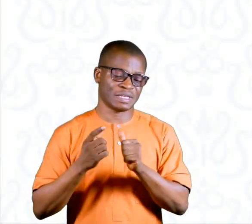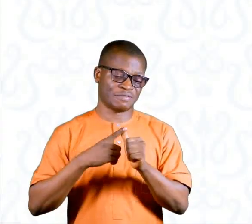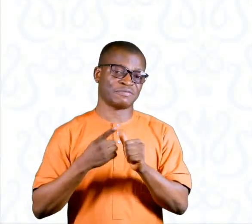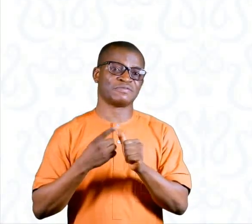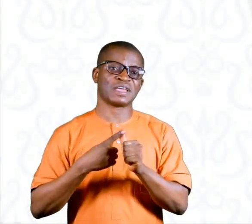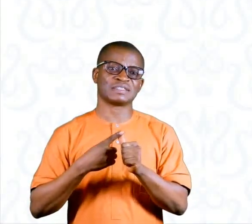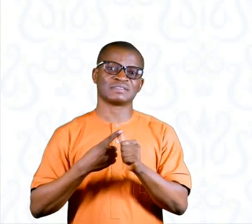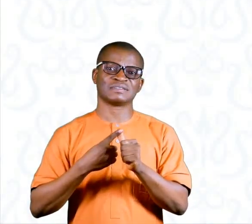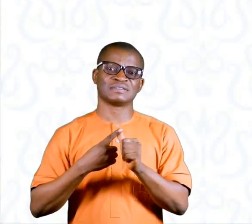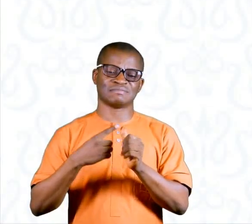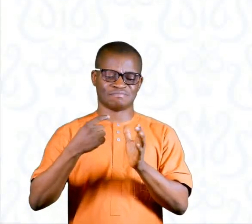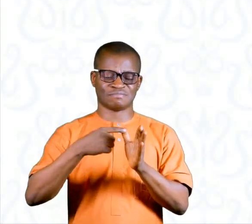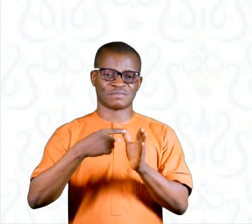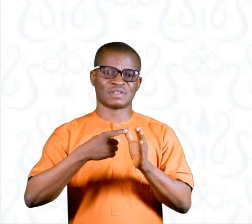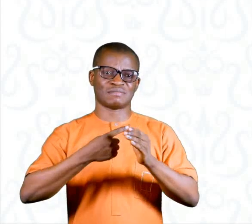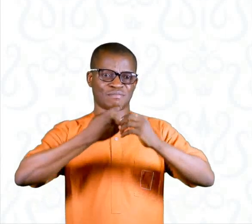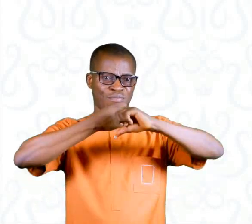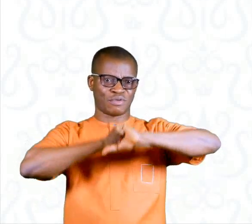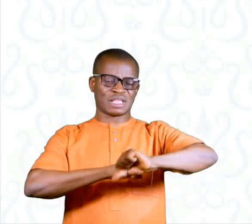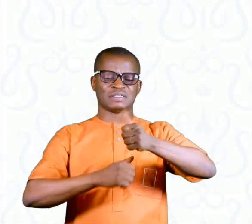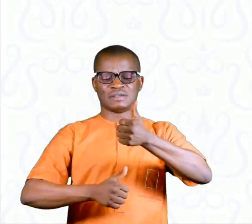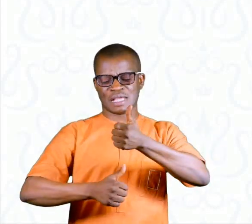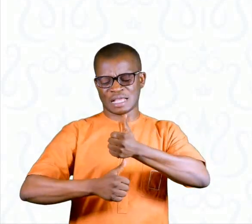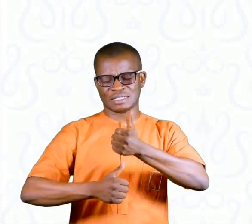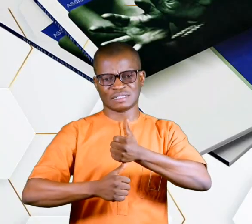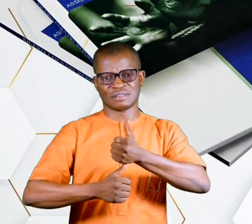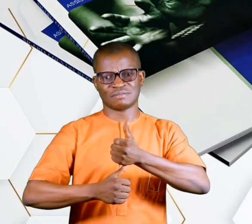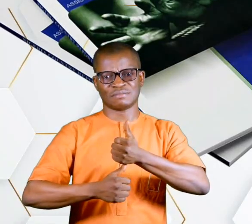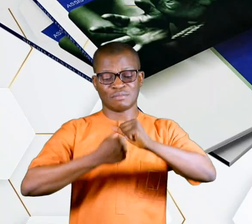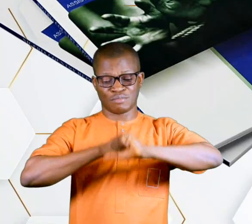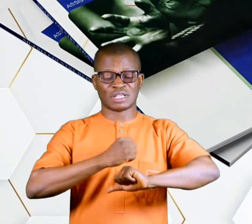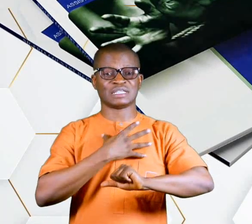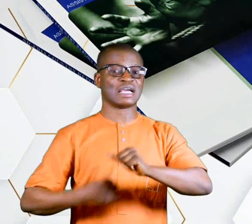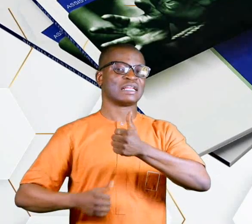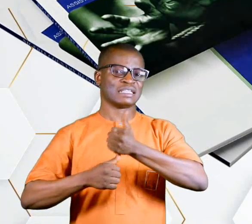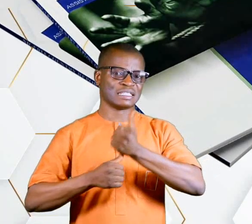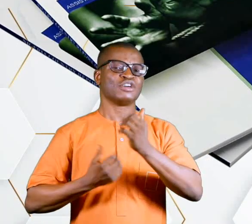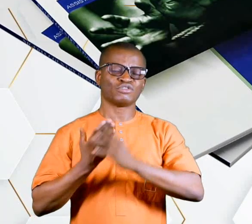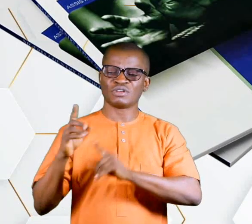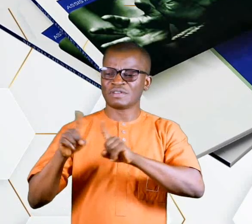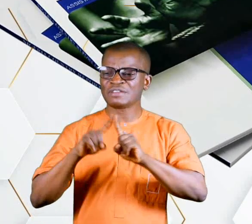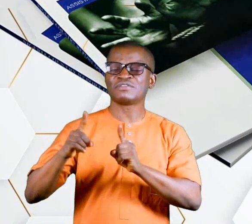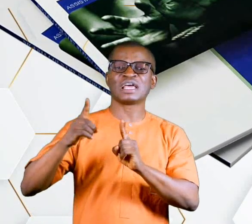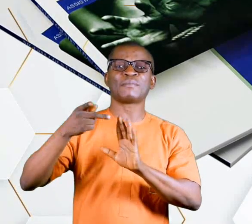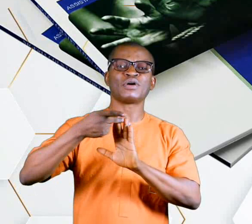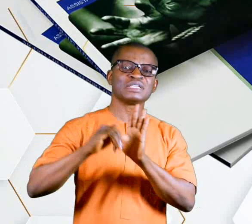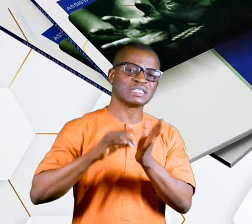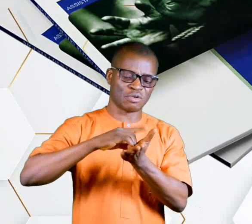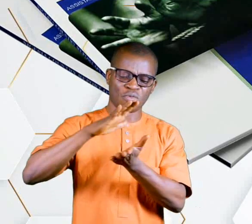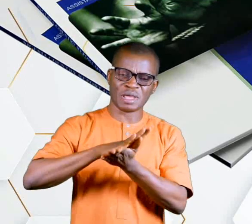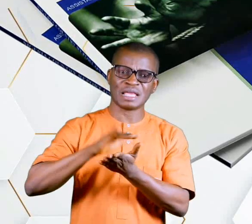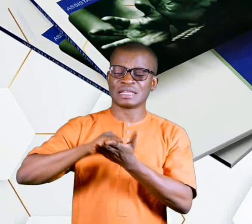first pillar, which is protection and assistance, 2 different policy documents were also